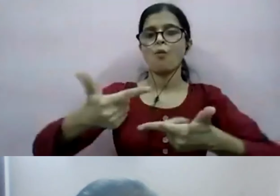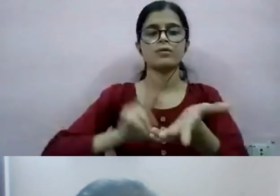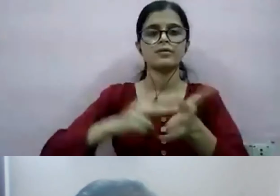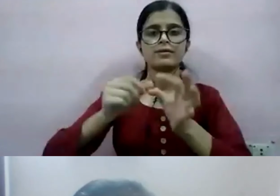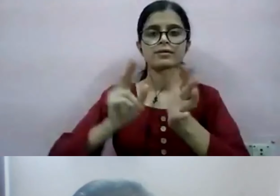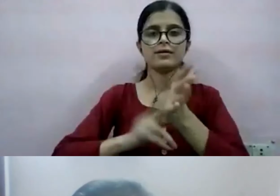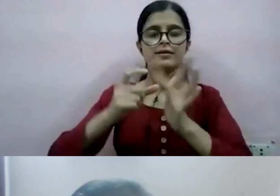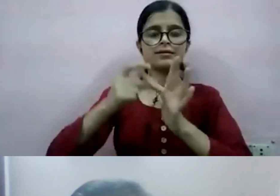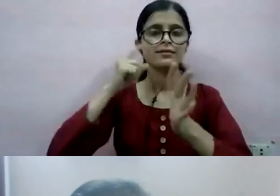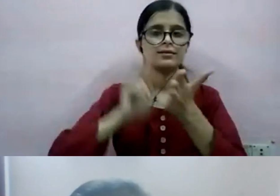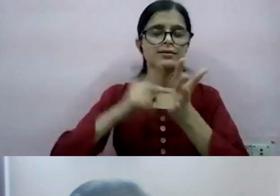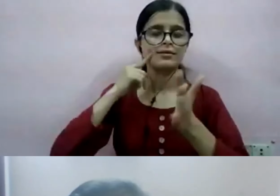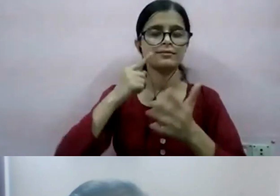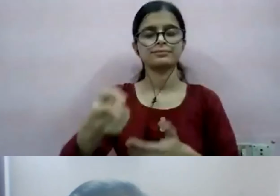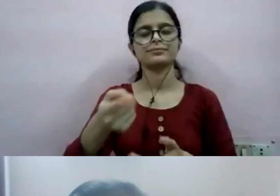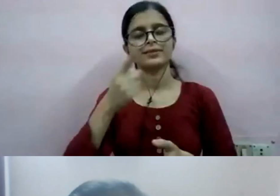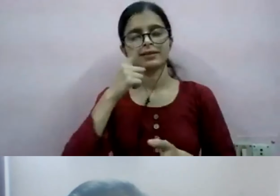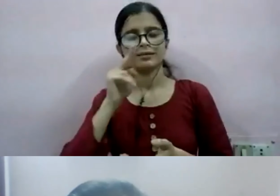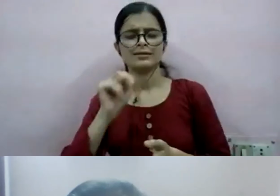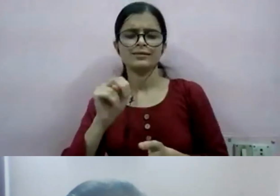Thank you, Professor Sati.